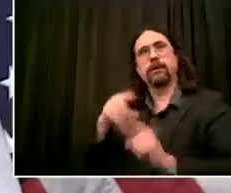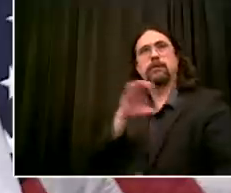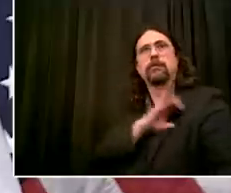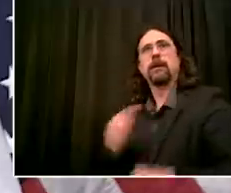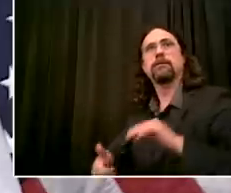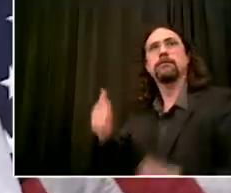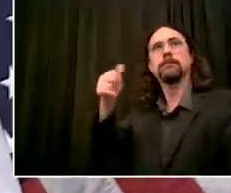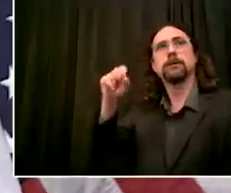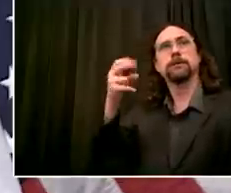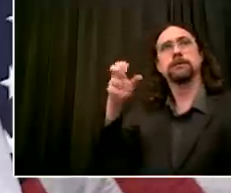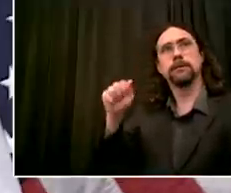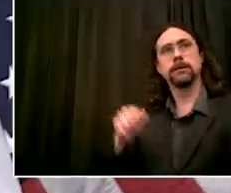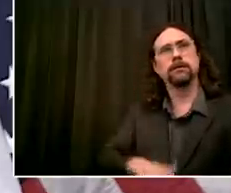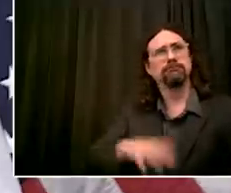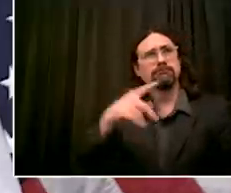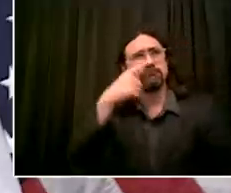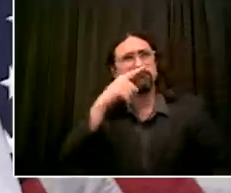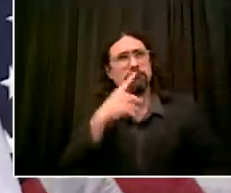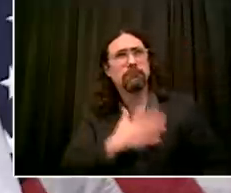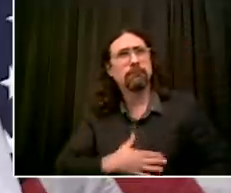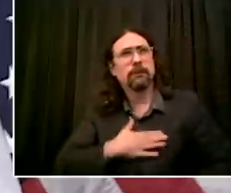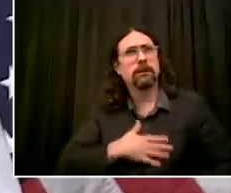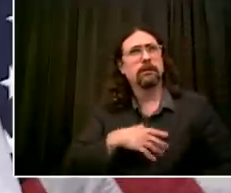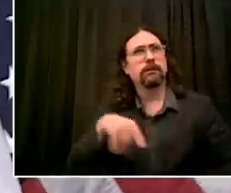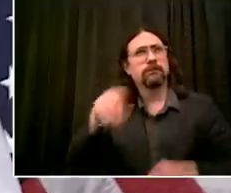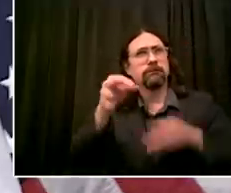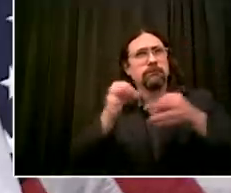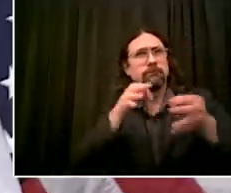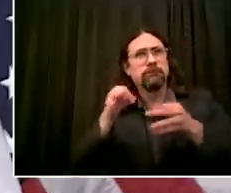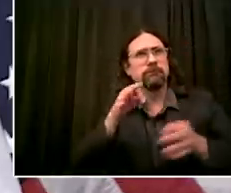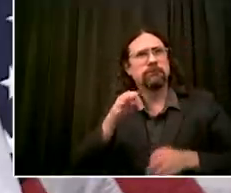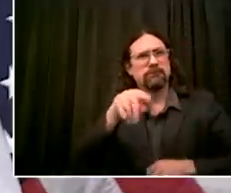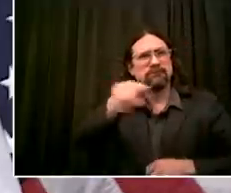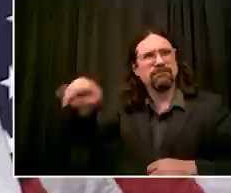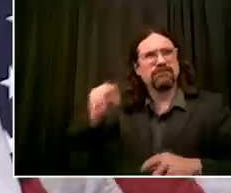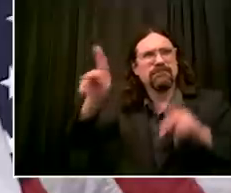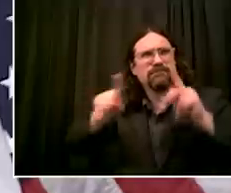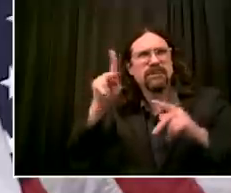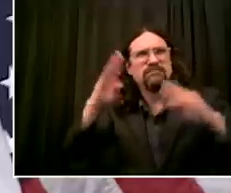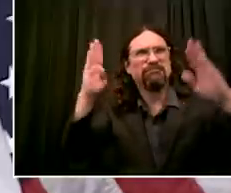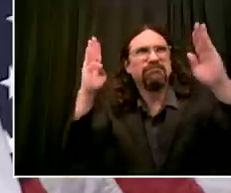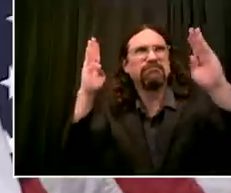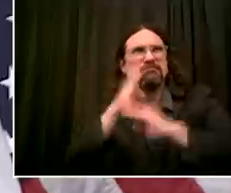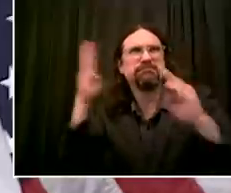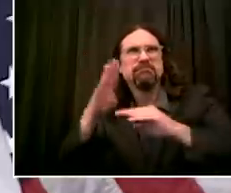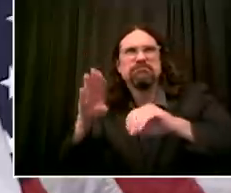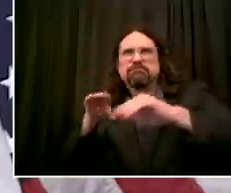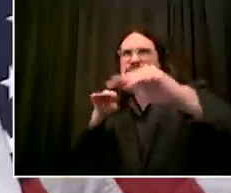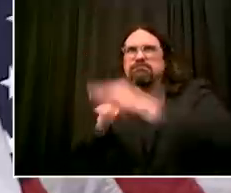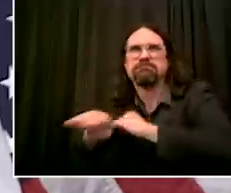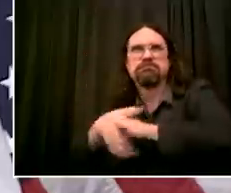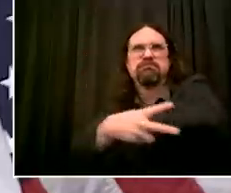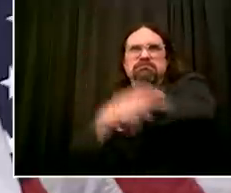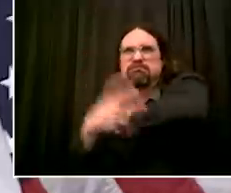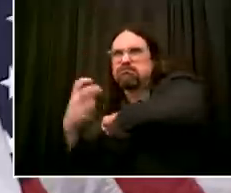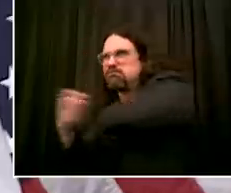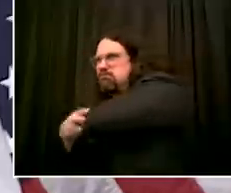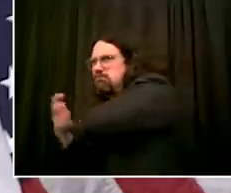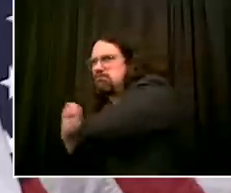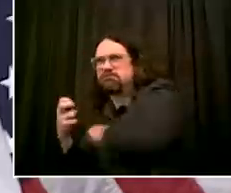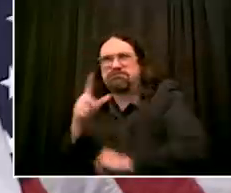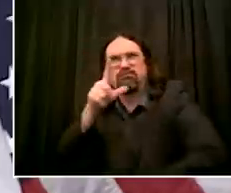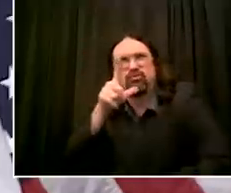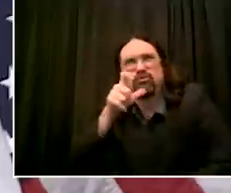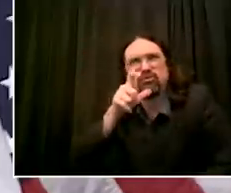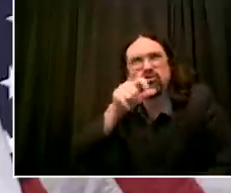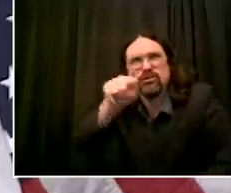Kind of what their size is? Are there different groups? We heard from a high-ranking law enforcement source that they're using stolen